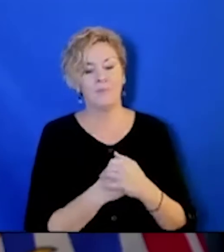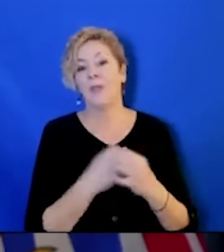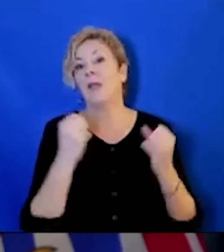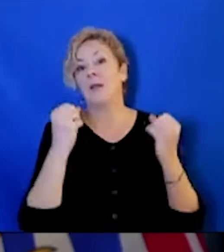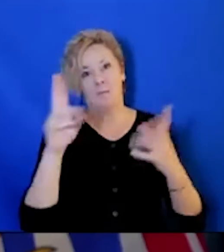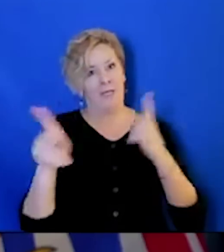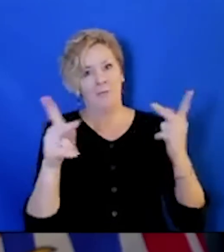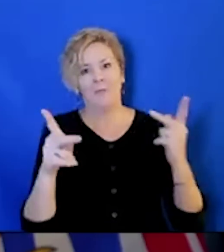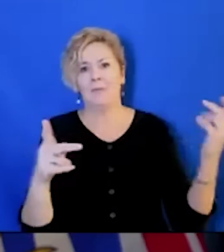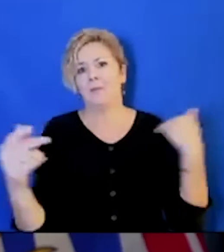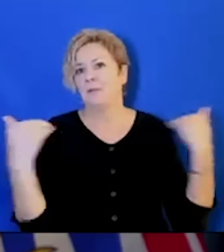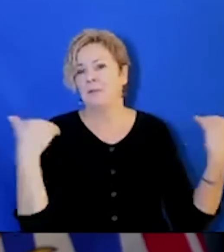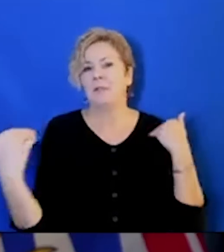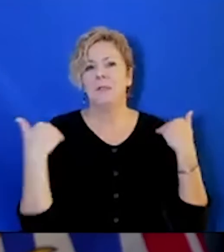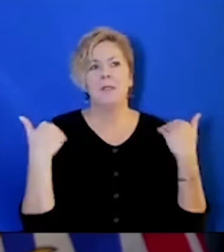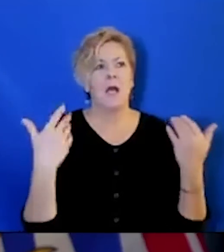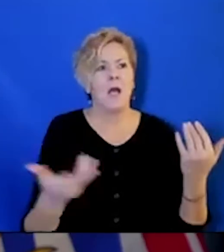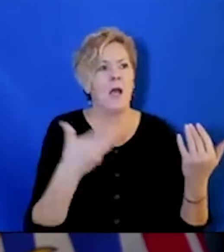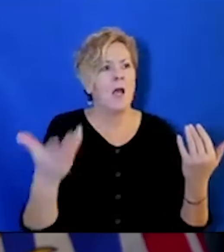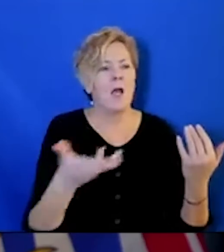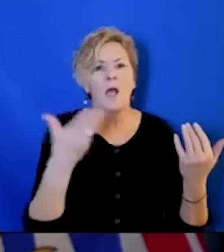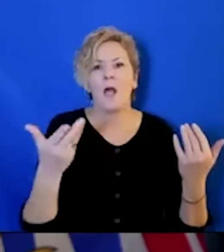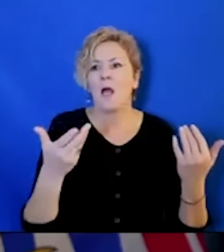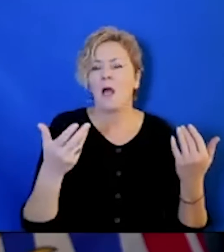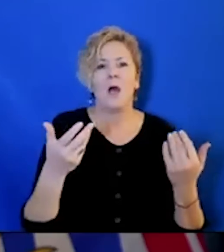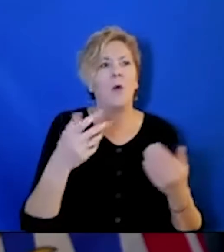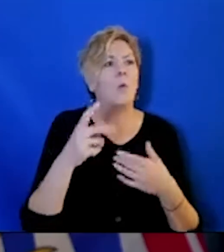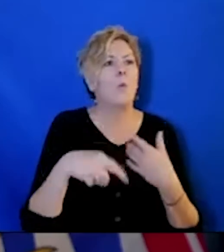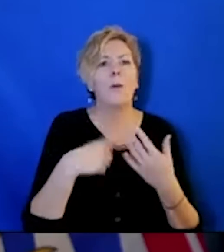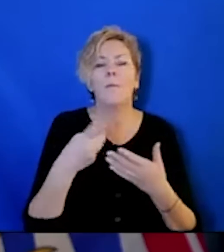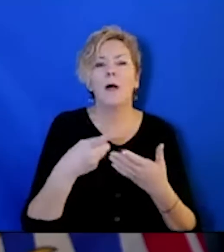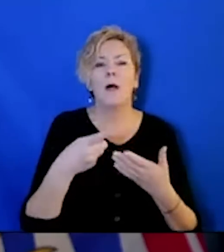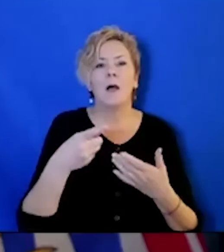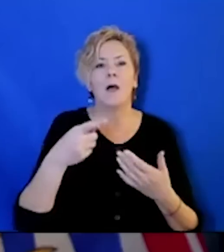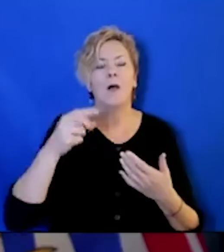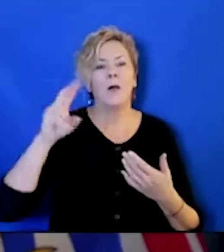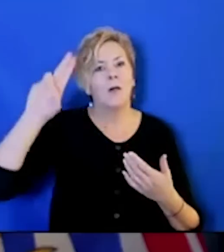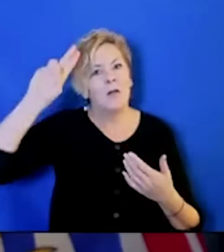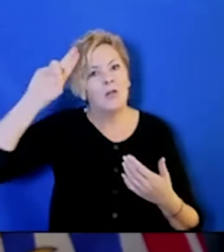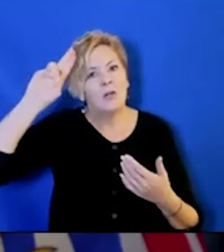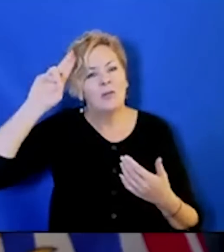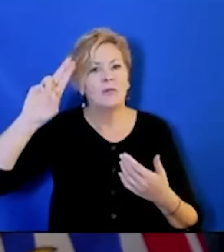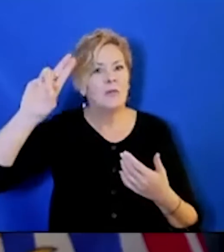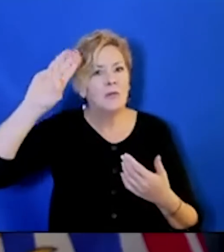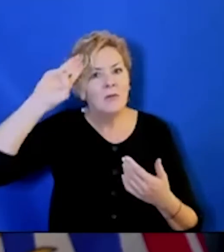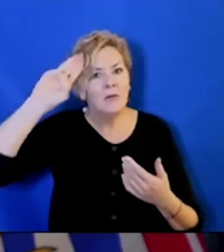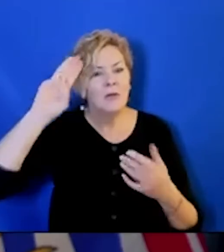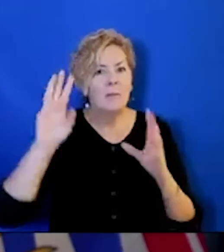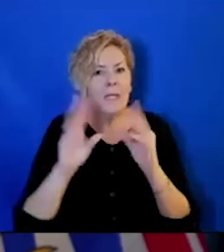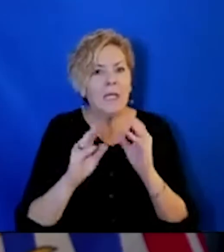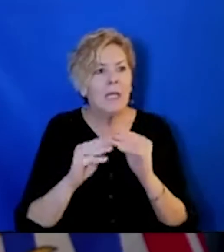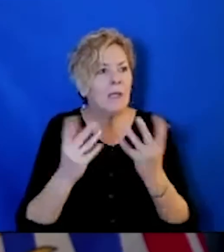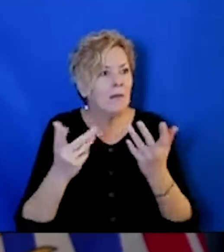okay to have our scout troop meetings or our Girl Guide meetings? Or, these are important things. We know that these are important things for our kids.